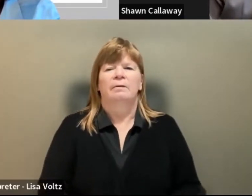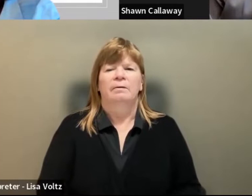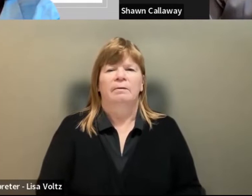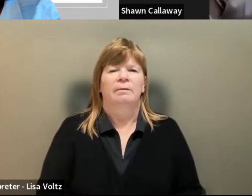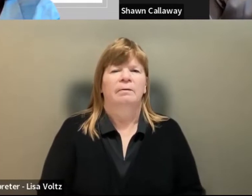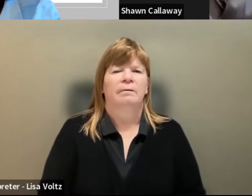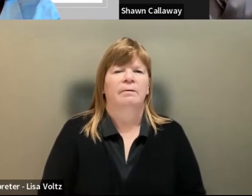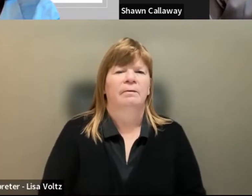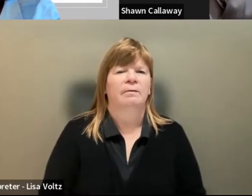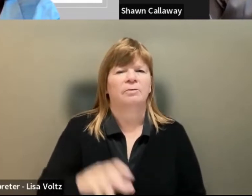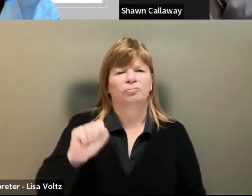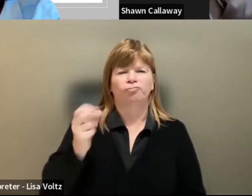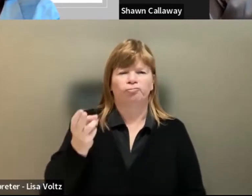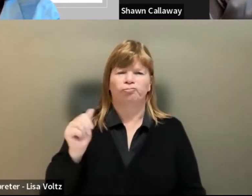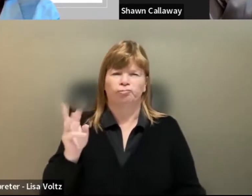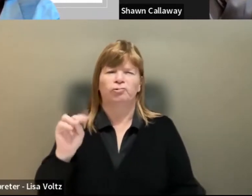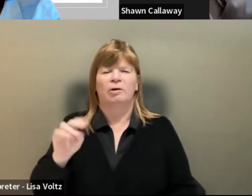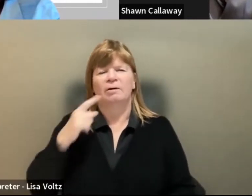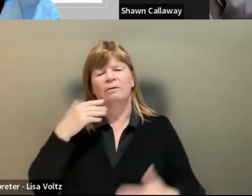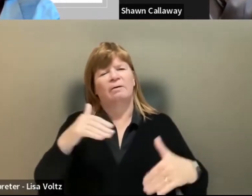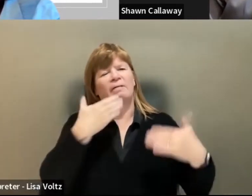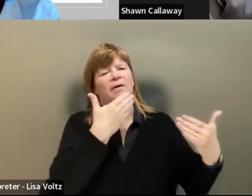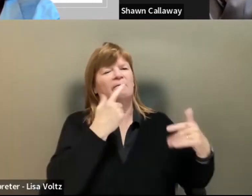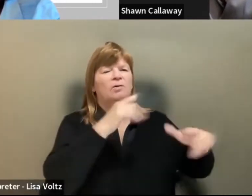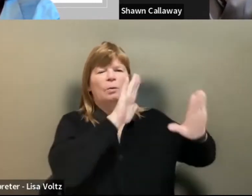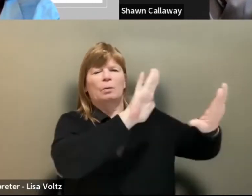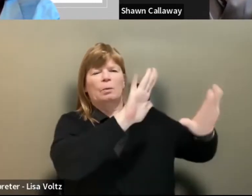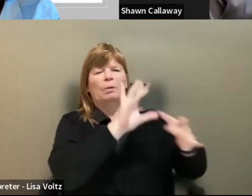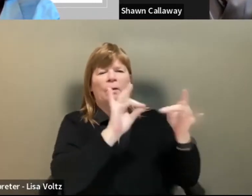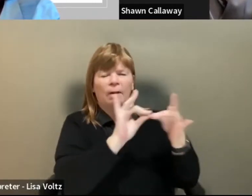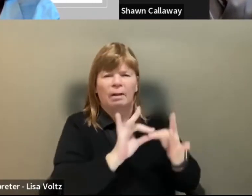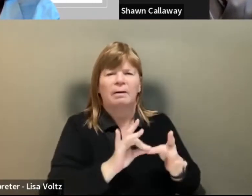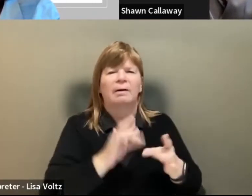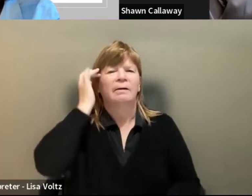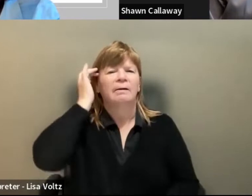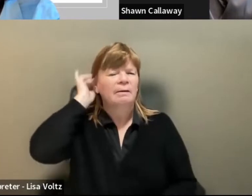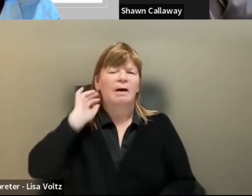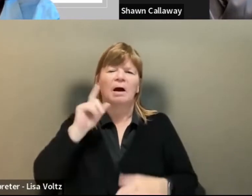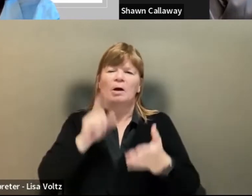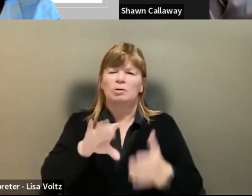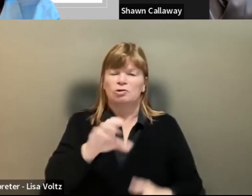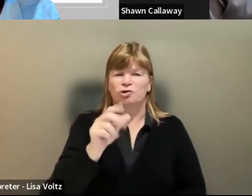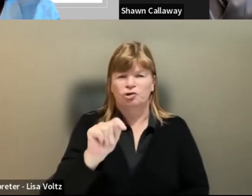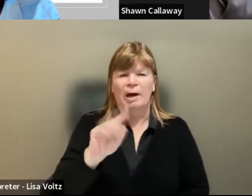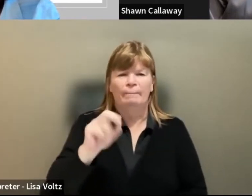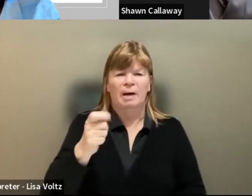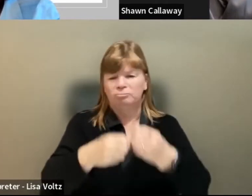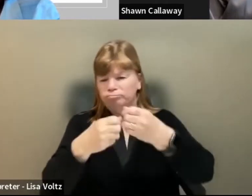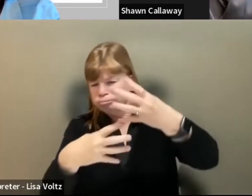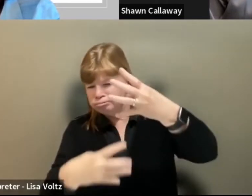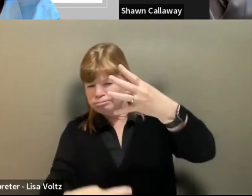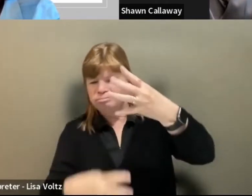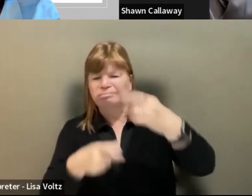you for your outstanding remarks. And by the way, I see that the chat box is quite hot, and I just want